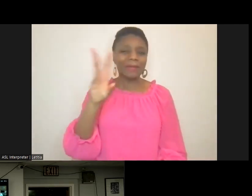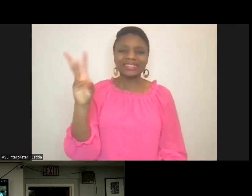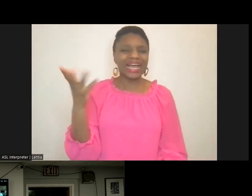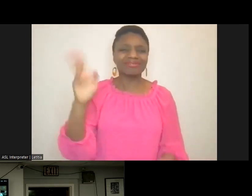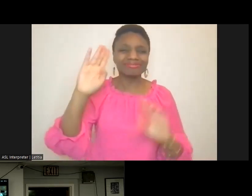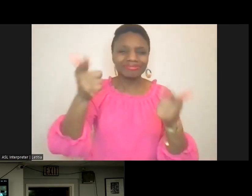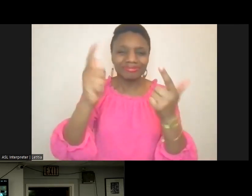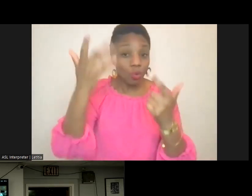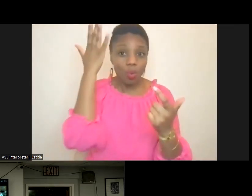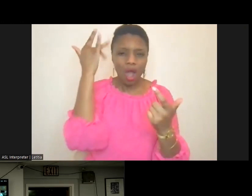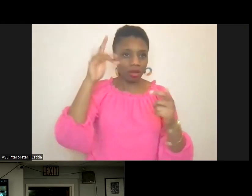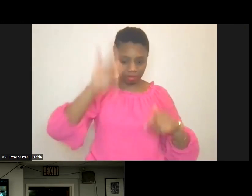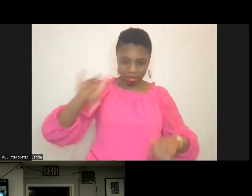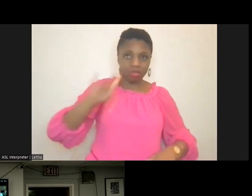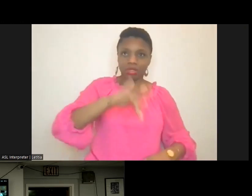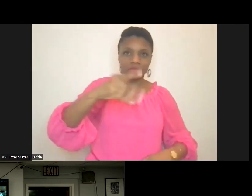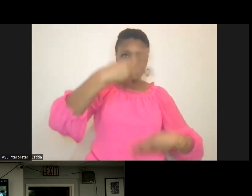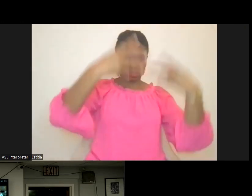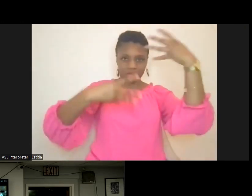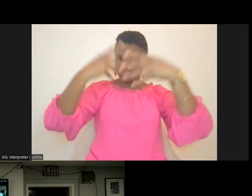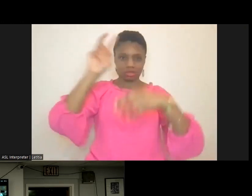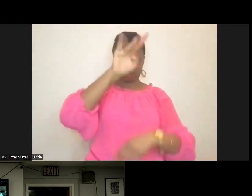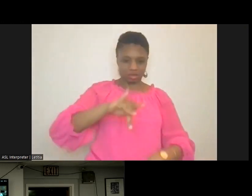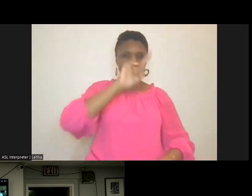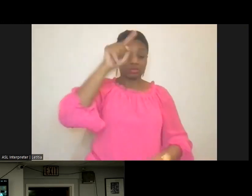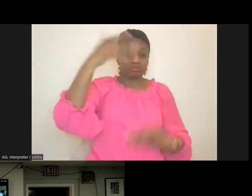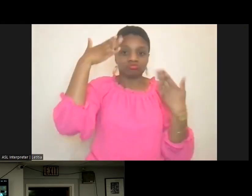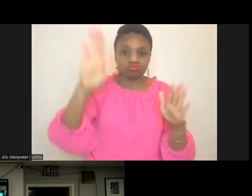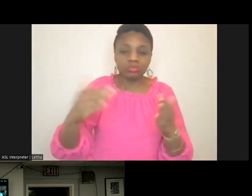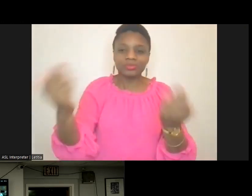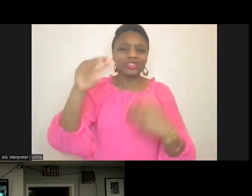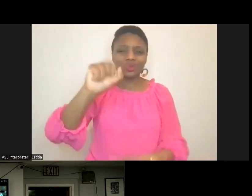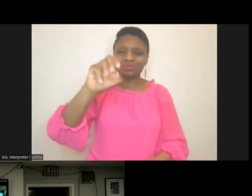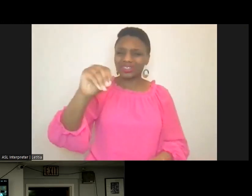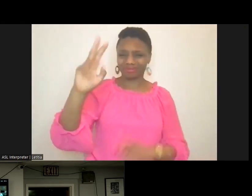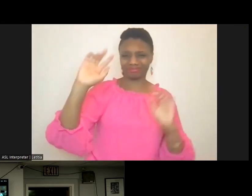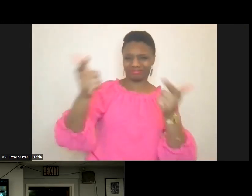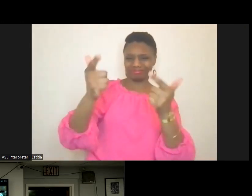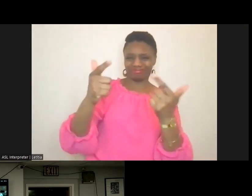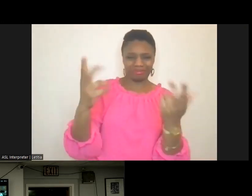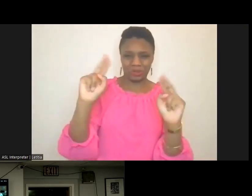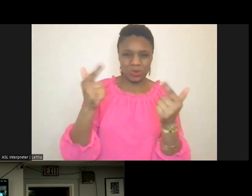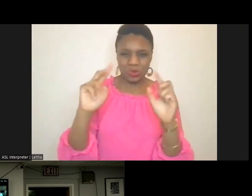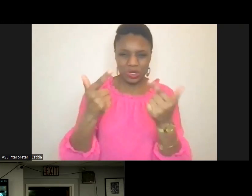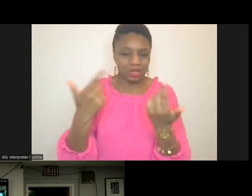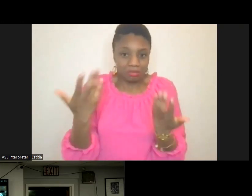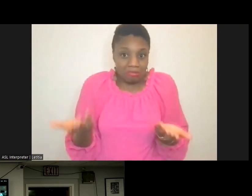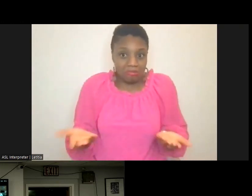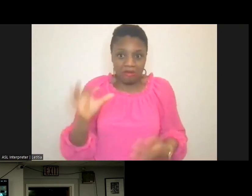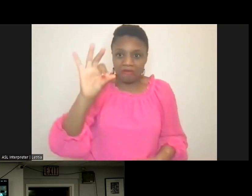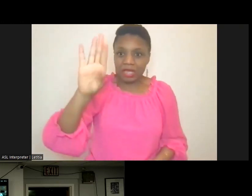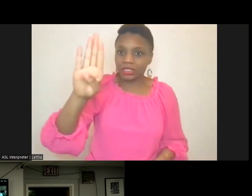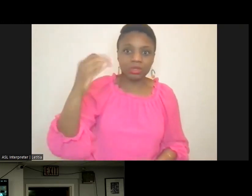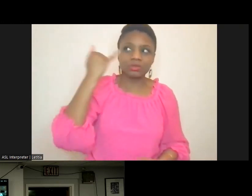look. Social media is, again, a limited audience of people on platforms like